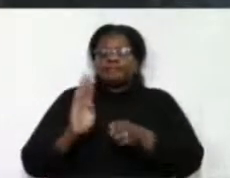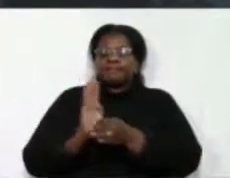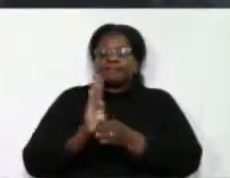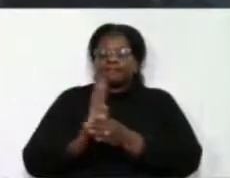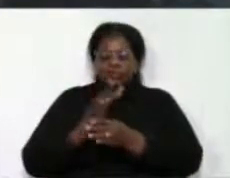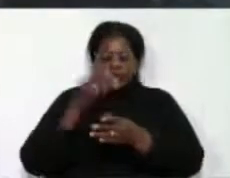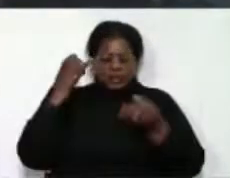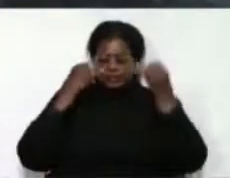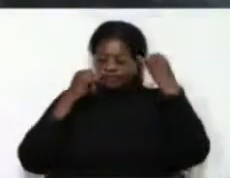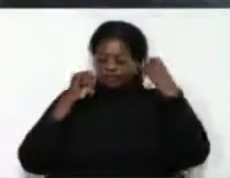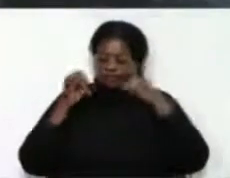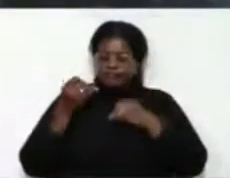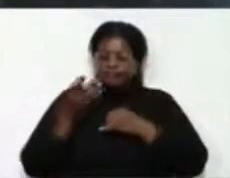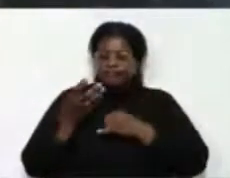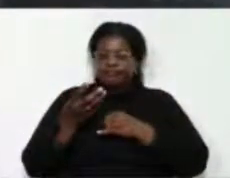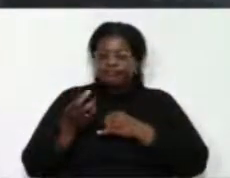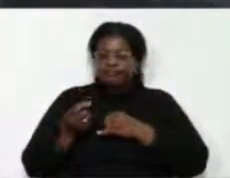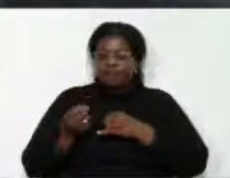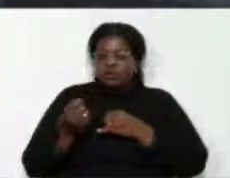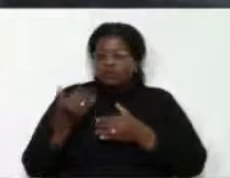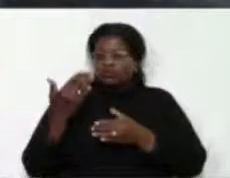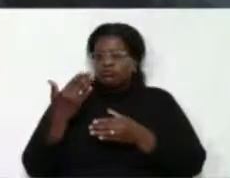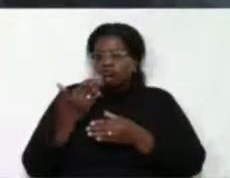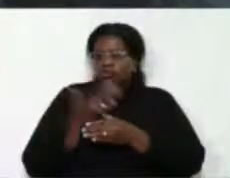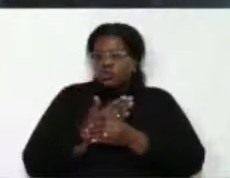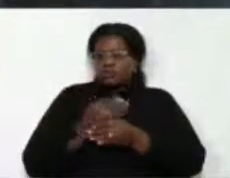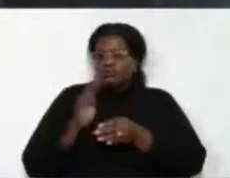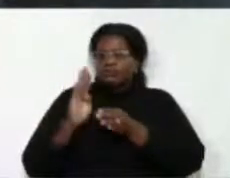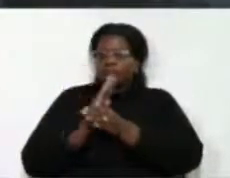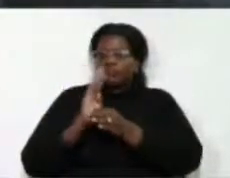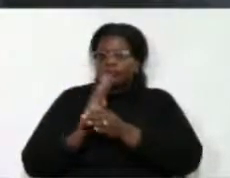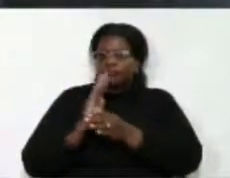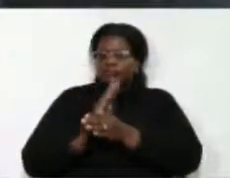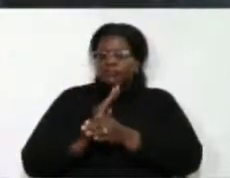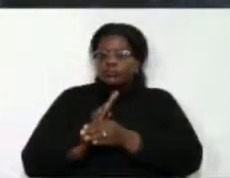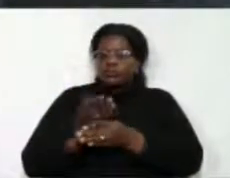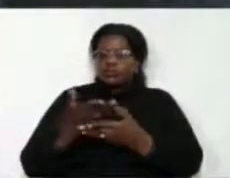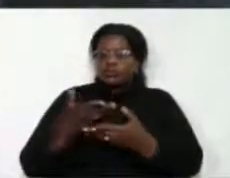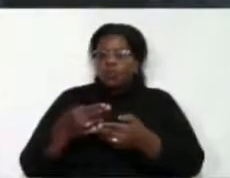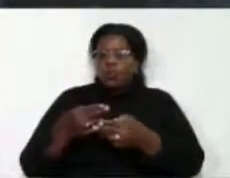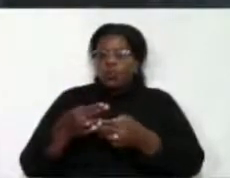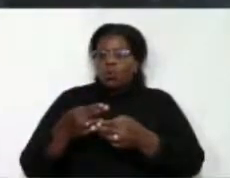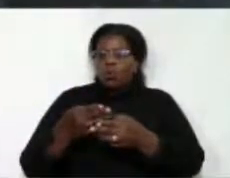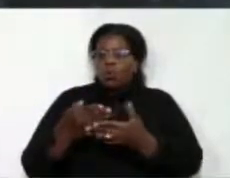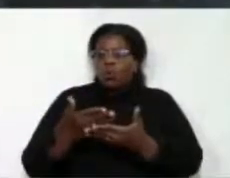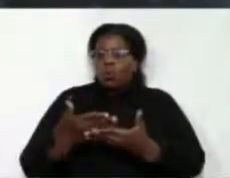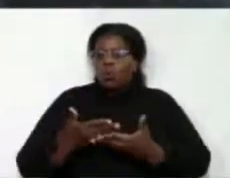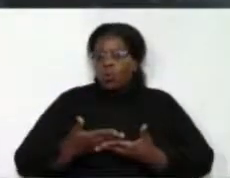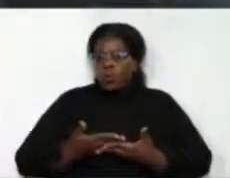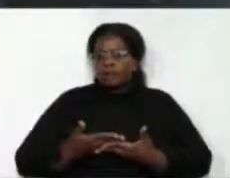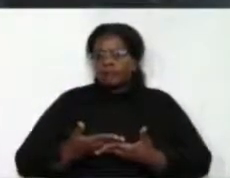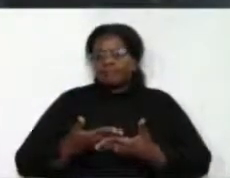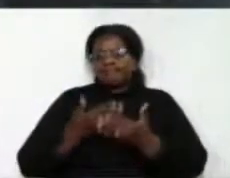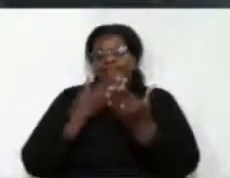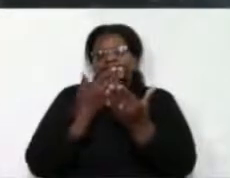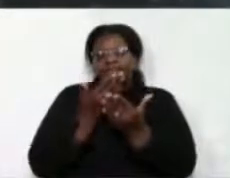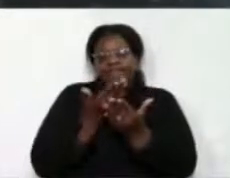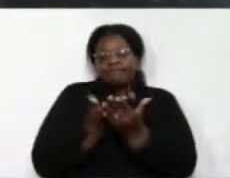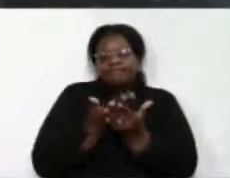idea or an early stage business, you are welcome to apply. And also passionate about